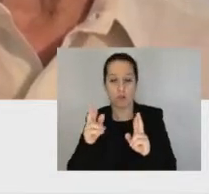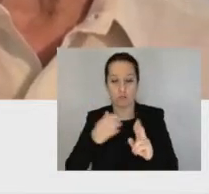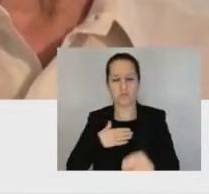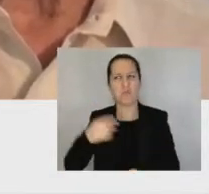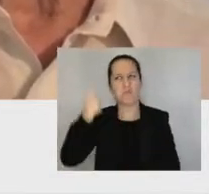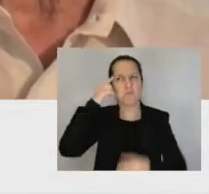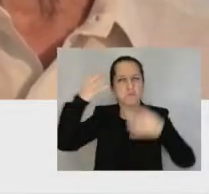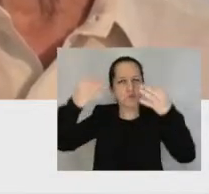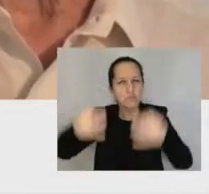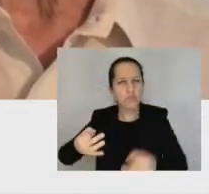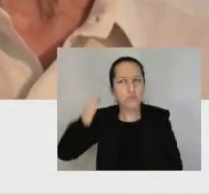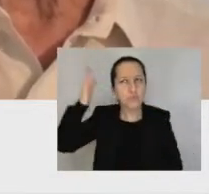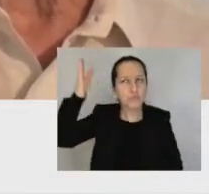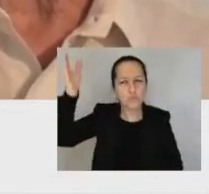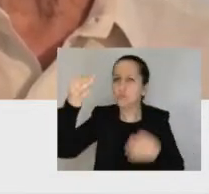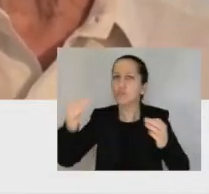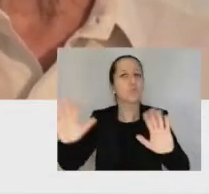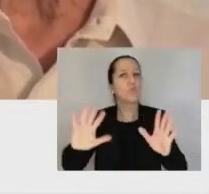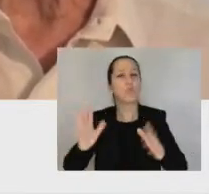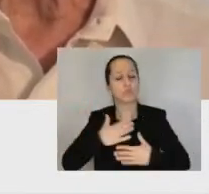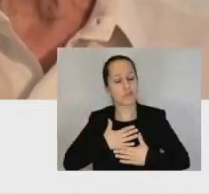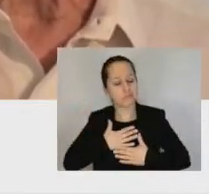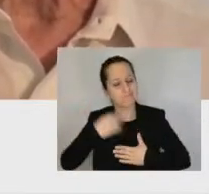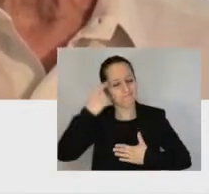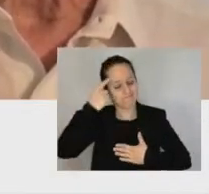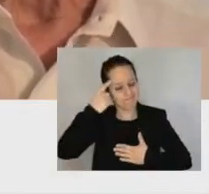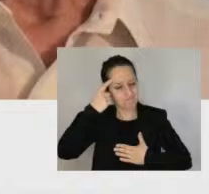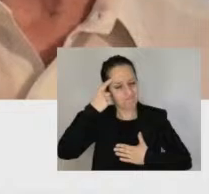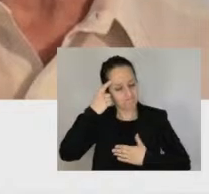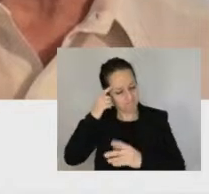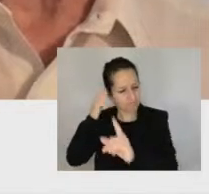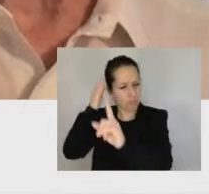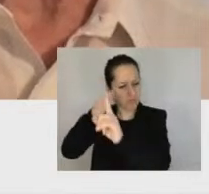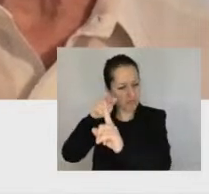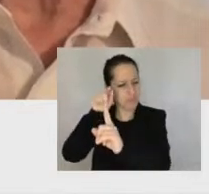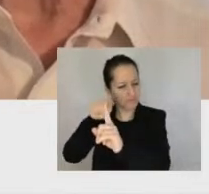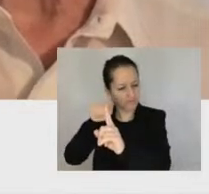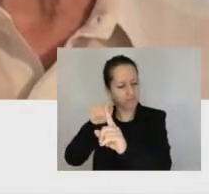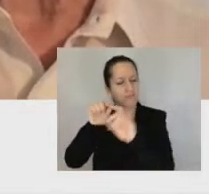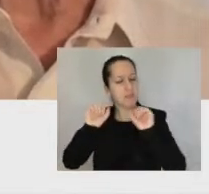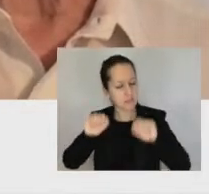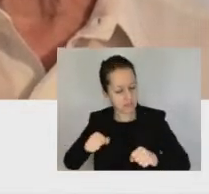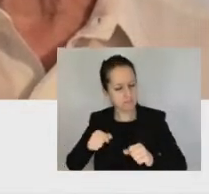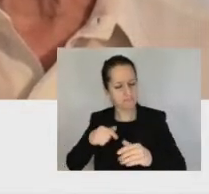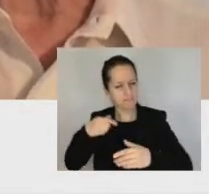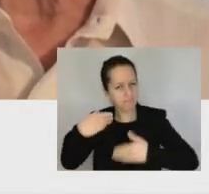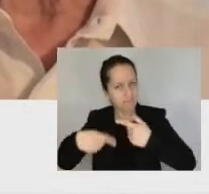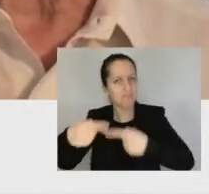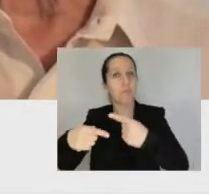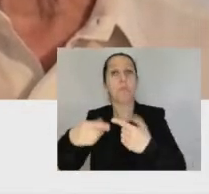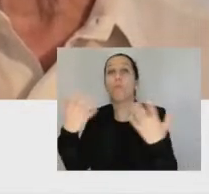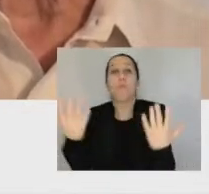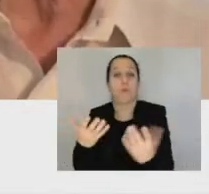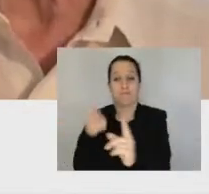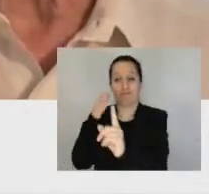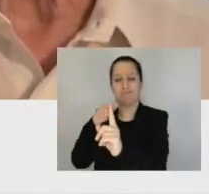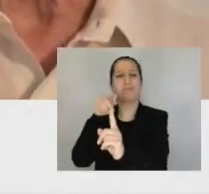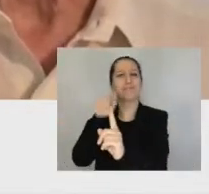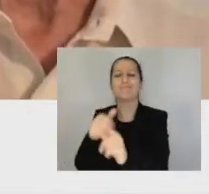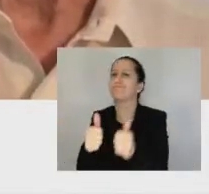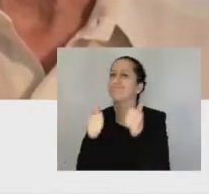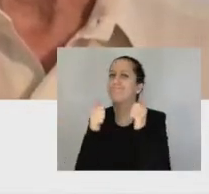ability to work for something because it is good, not just because it stands a chance to